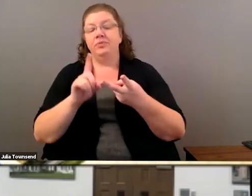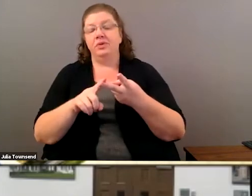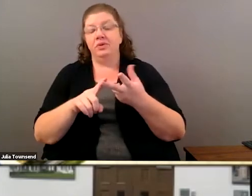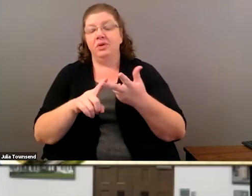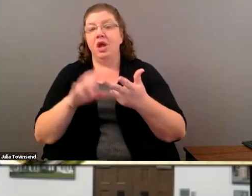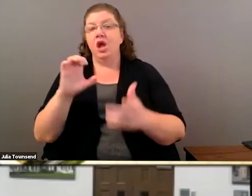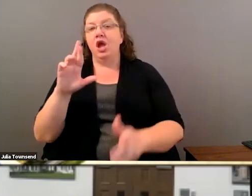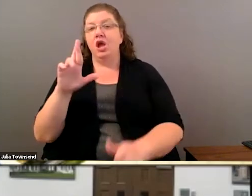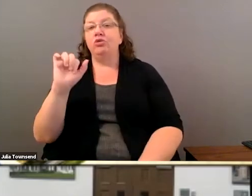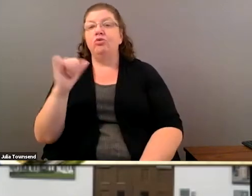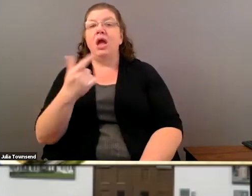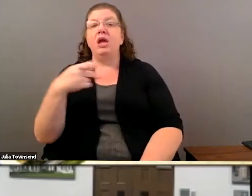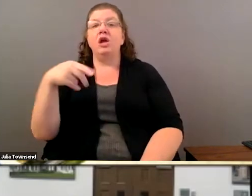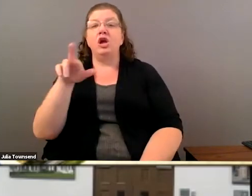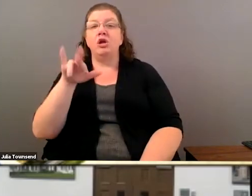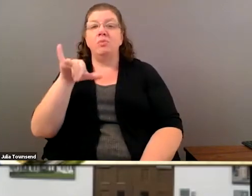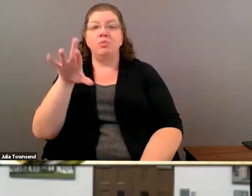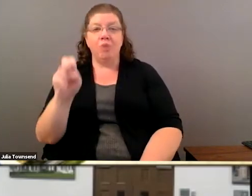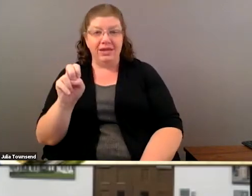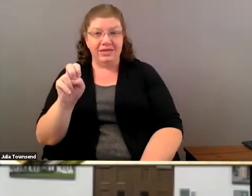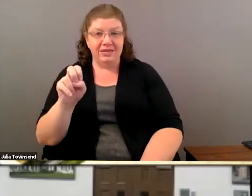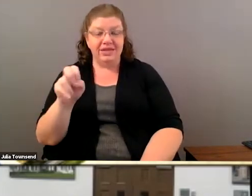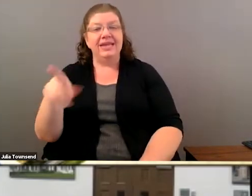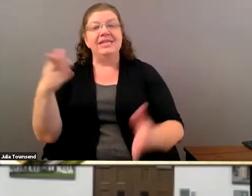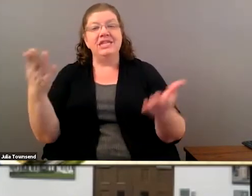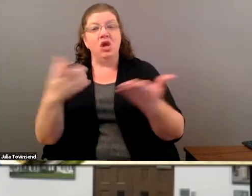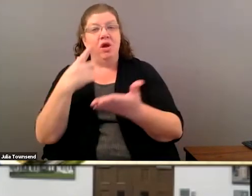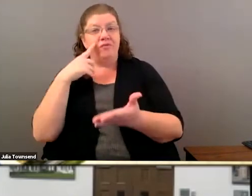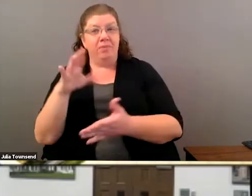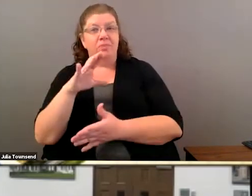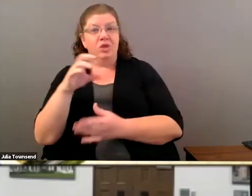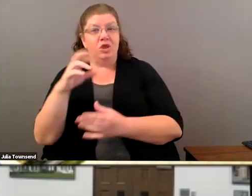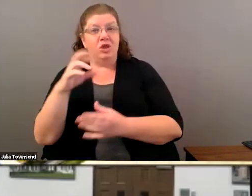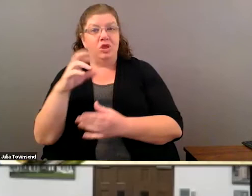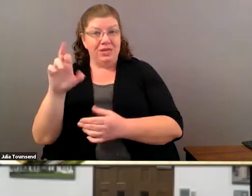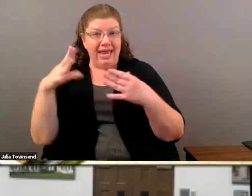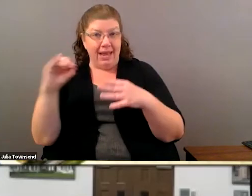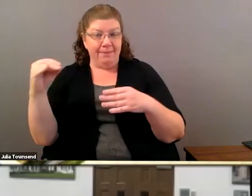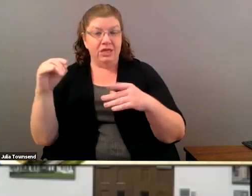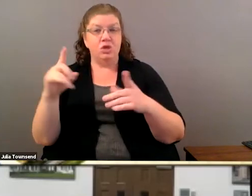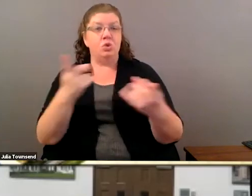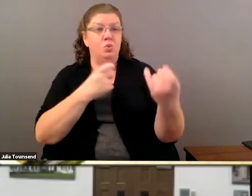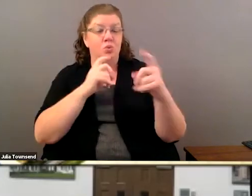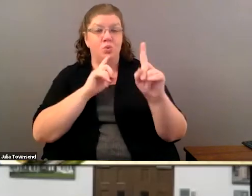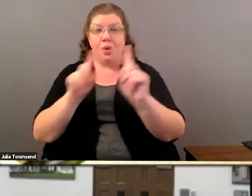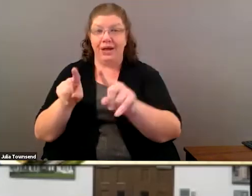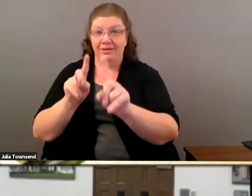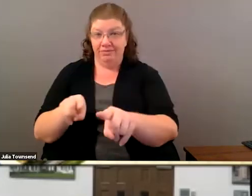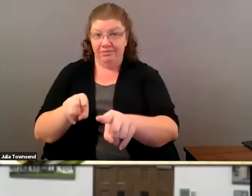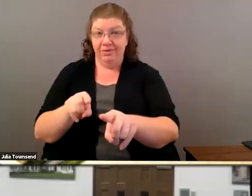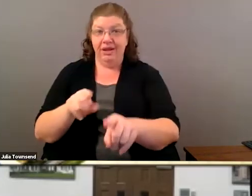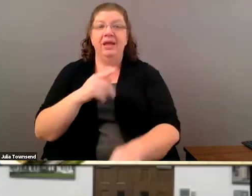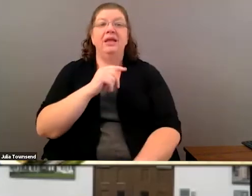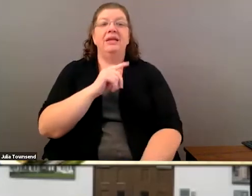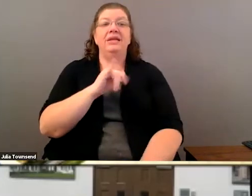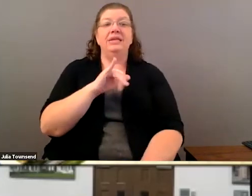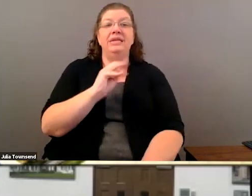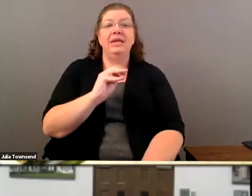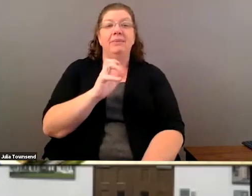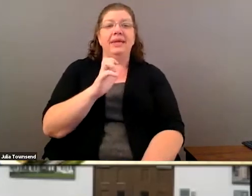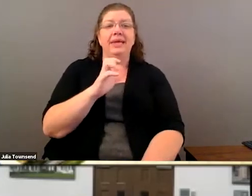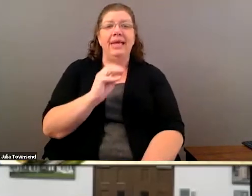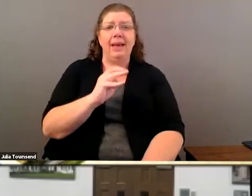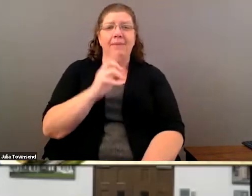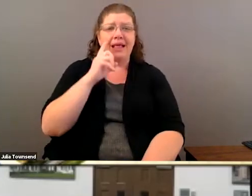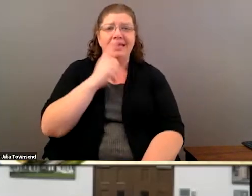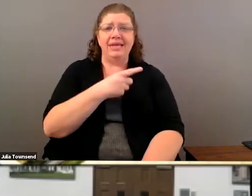from Griffin and Thorburg to answer any questions the board may have. Now, I believe Tim Kim is still